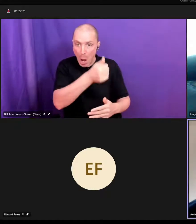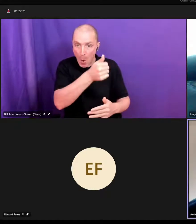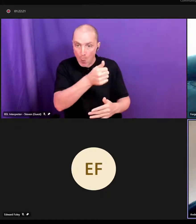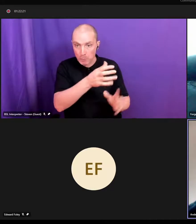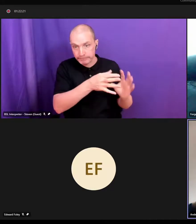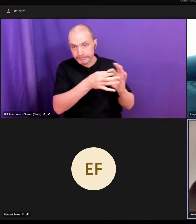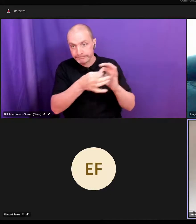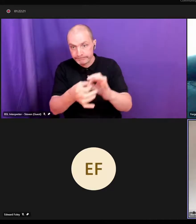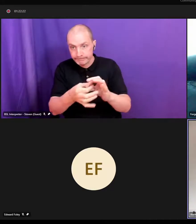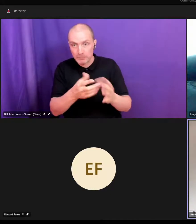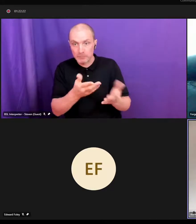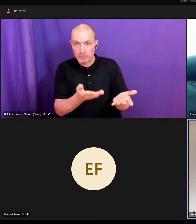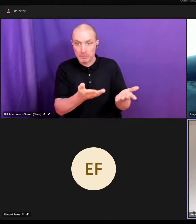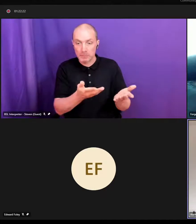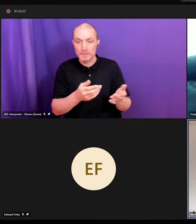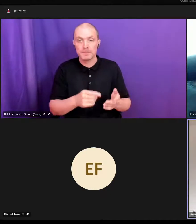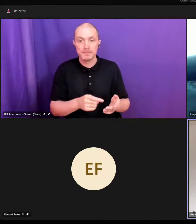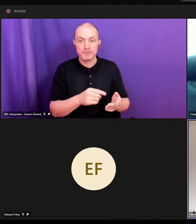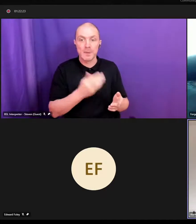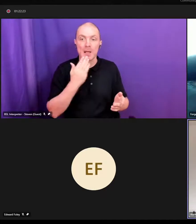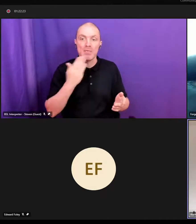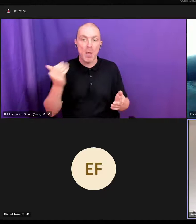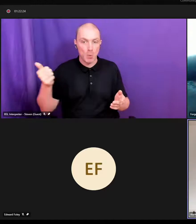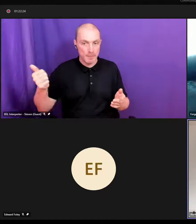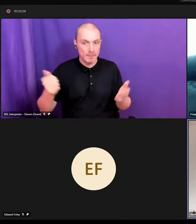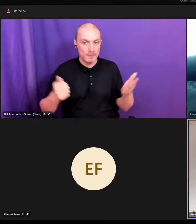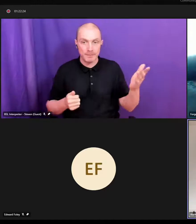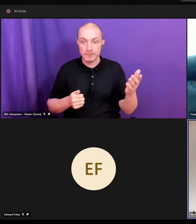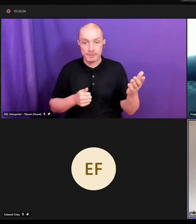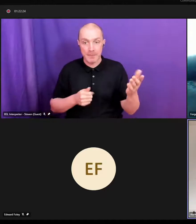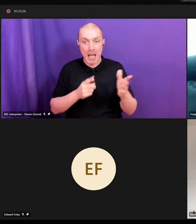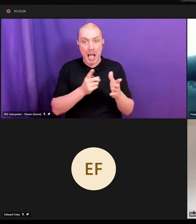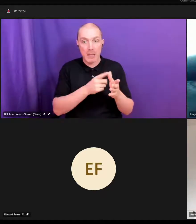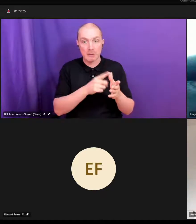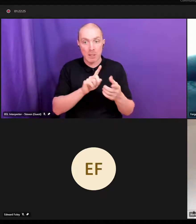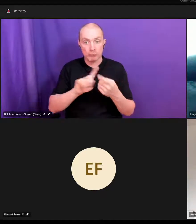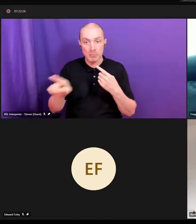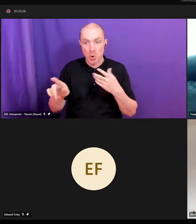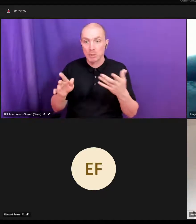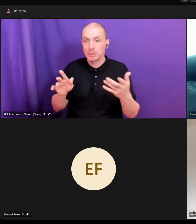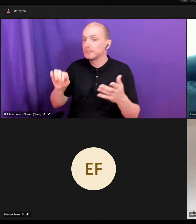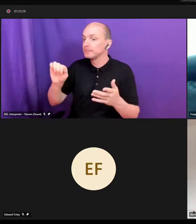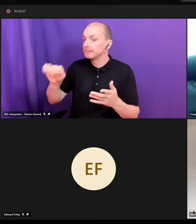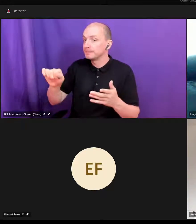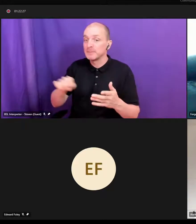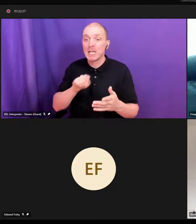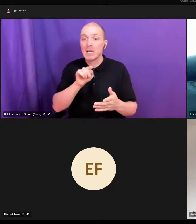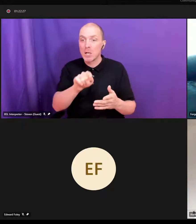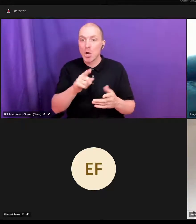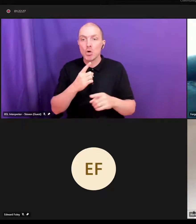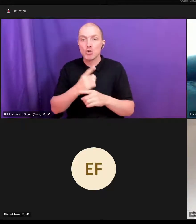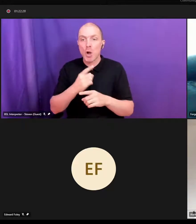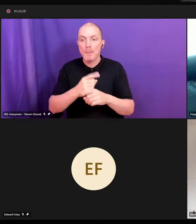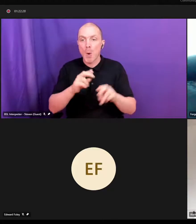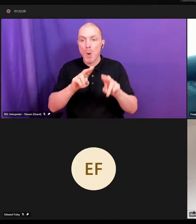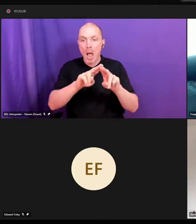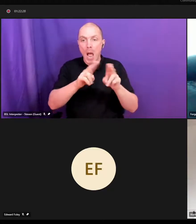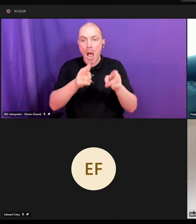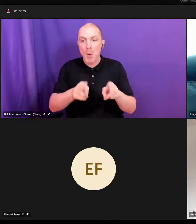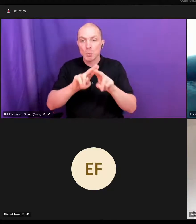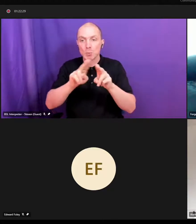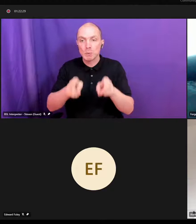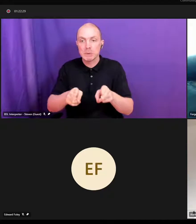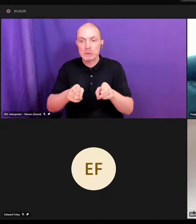like to comment? Yeah, again, I think as far as any housing developments, the housing developers do consider